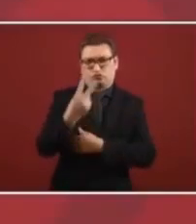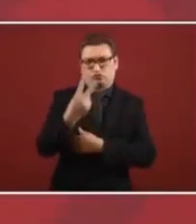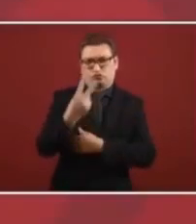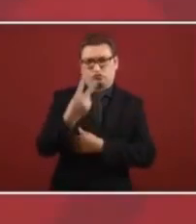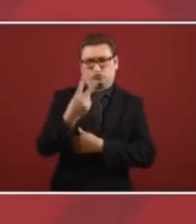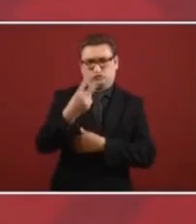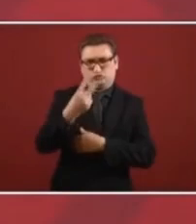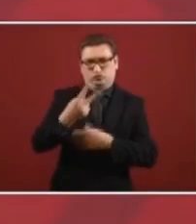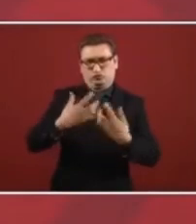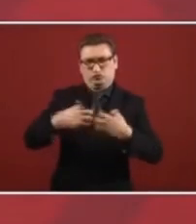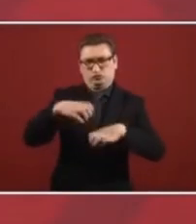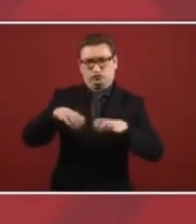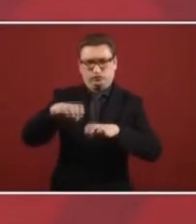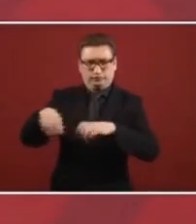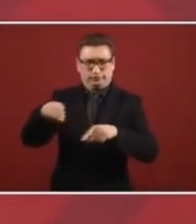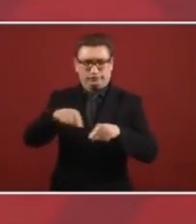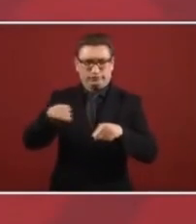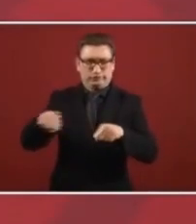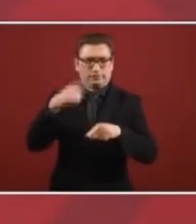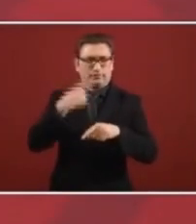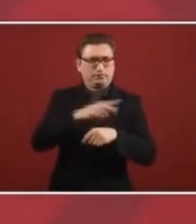of these qualifiers.